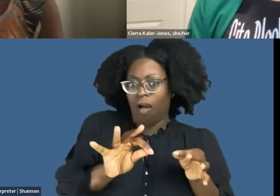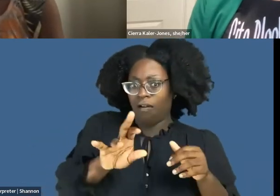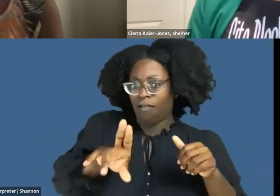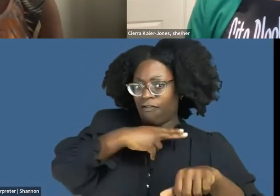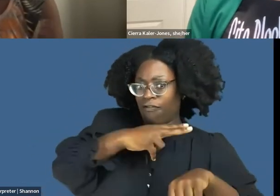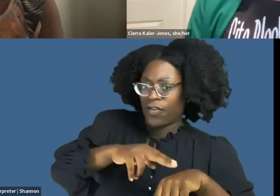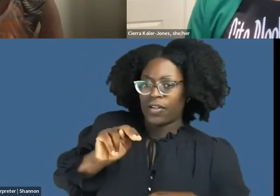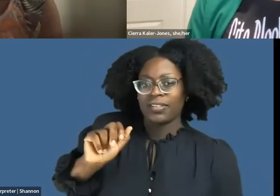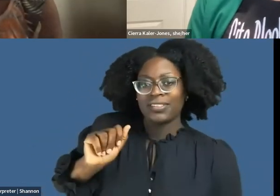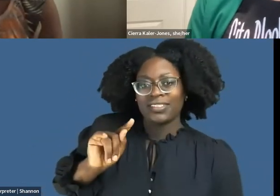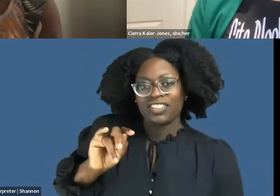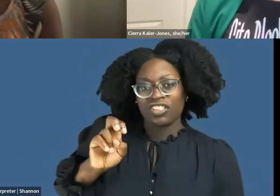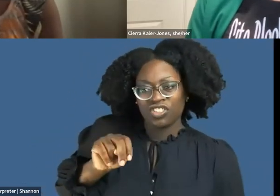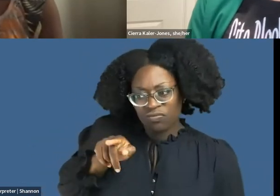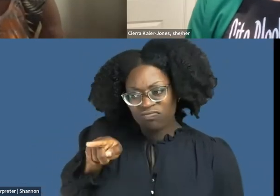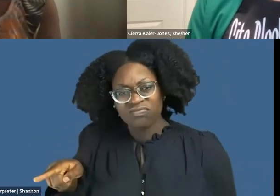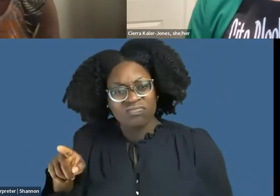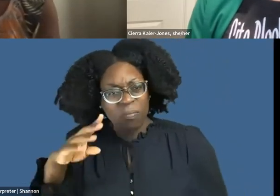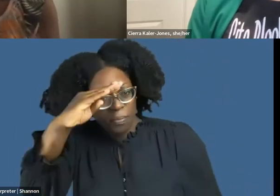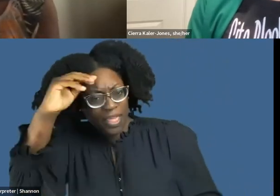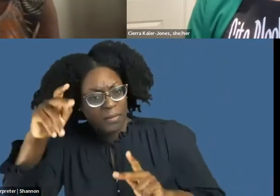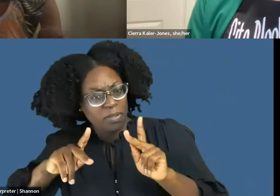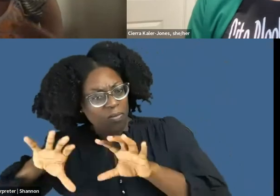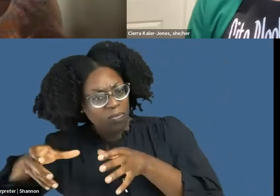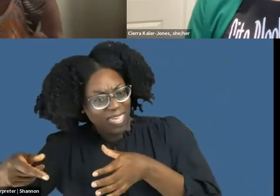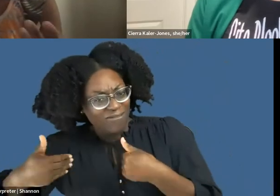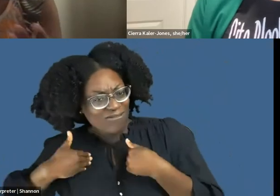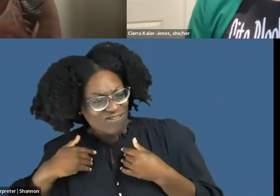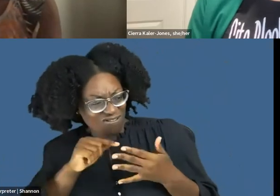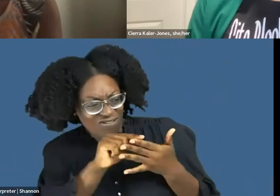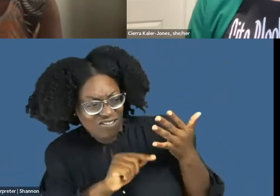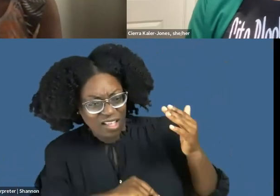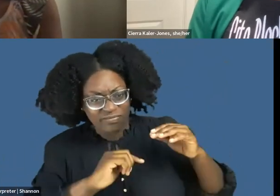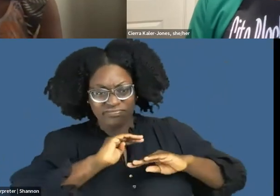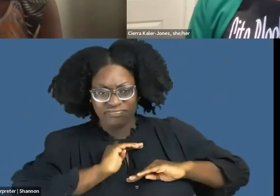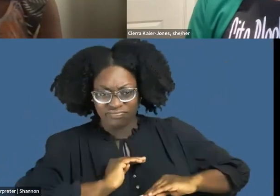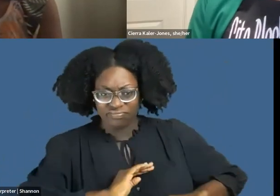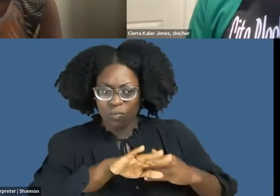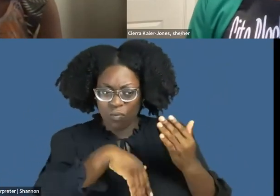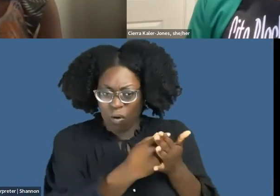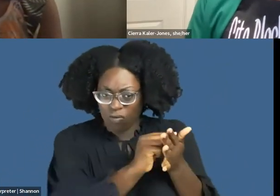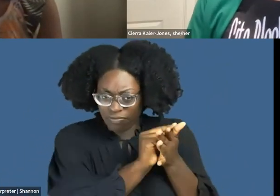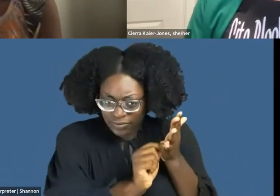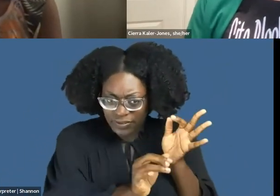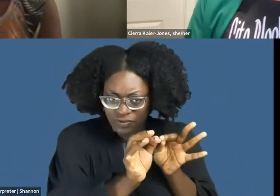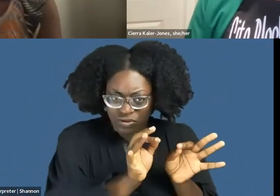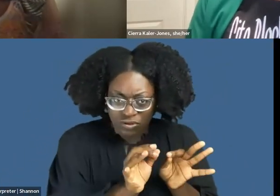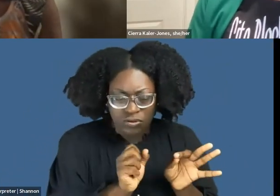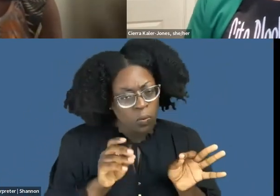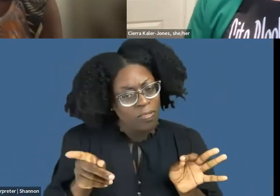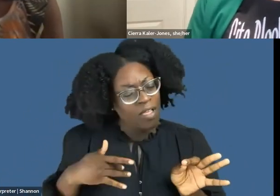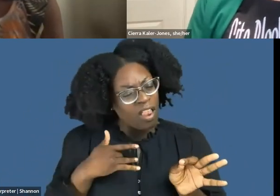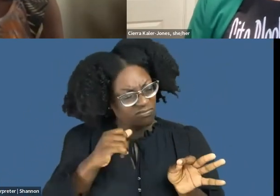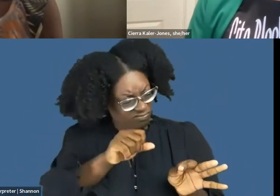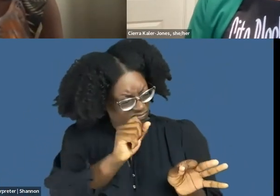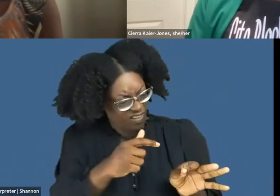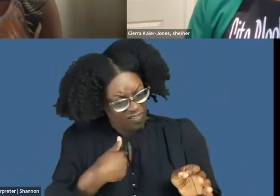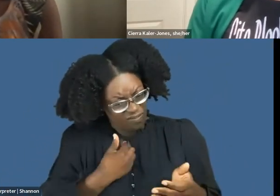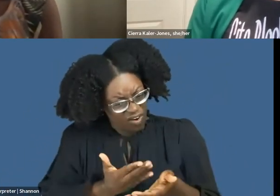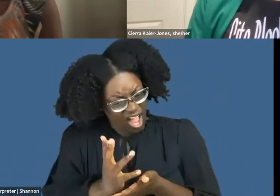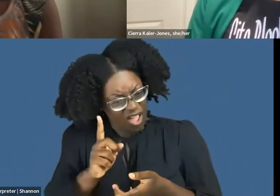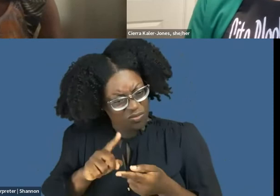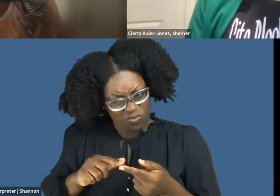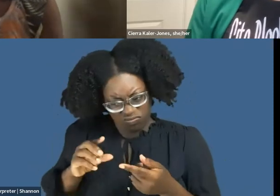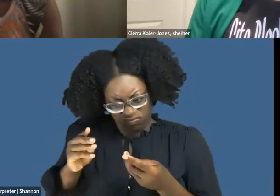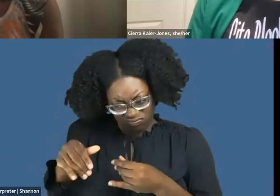every day. When people are getting thrown out because they can't pay the rent, the Communist Party, the people that put them back in, right? When people are being